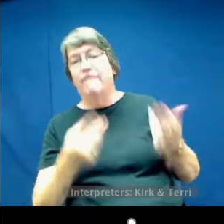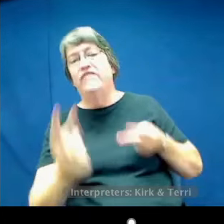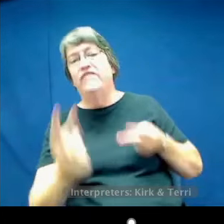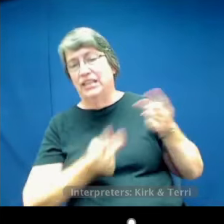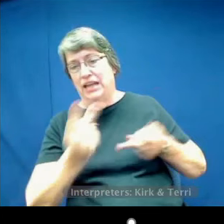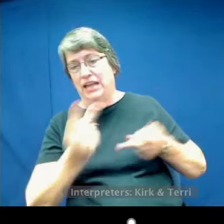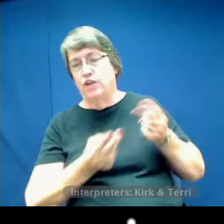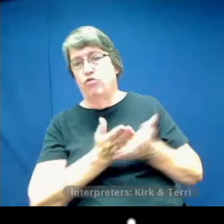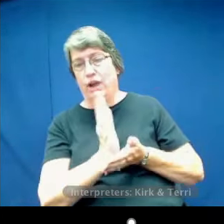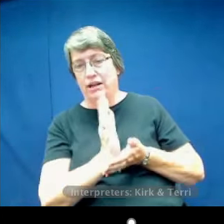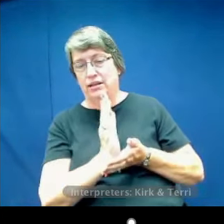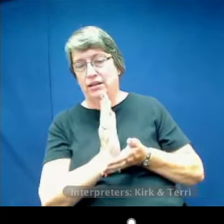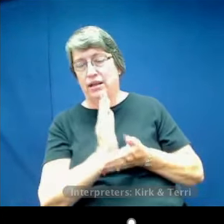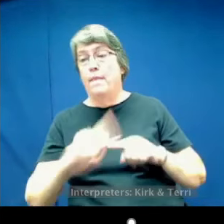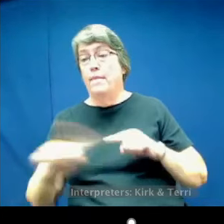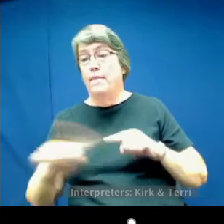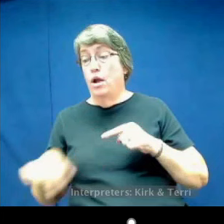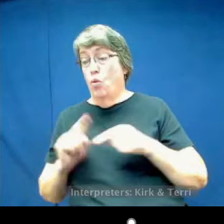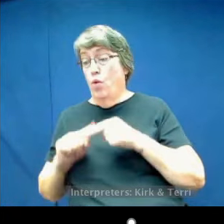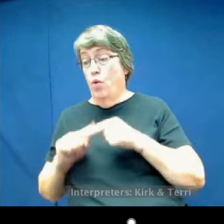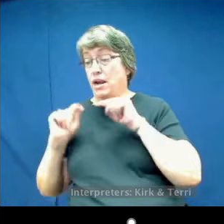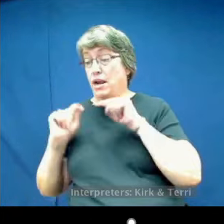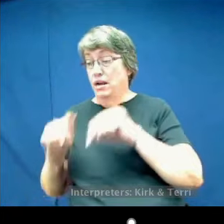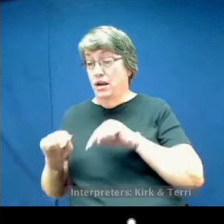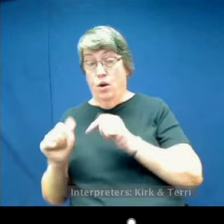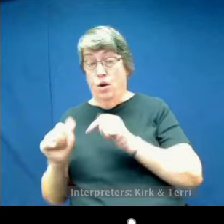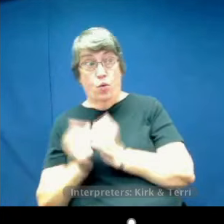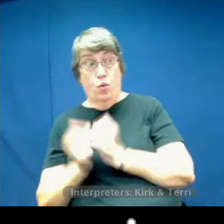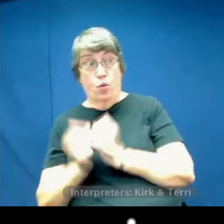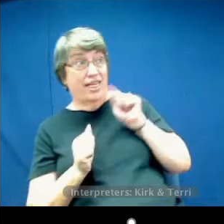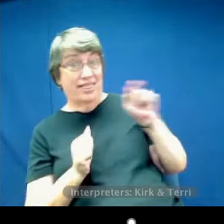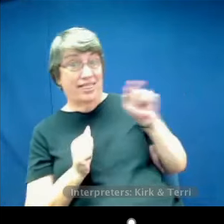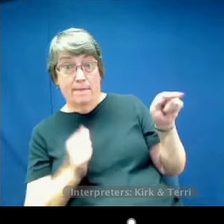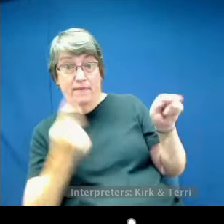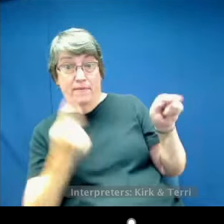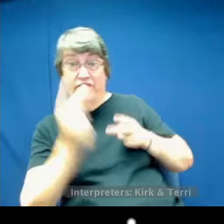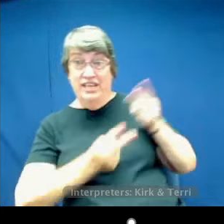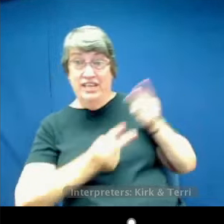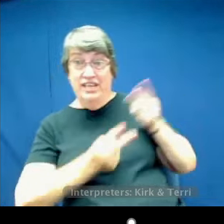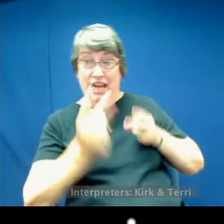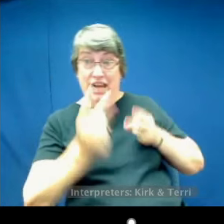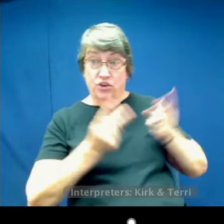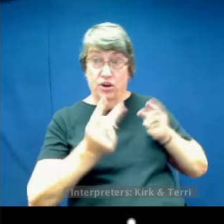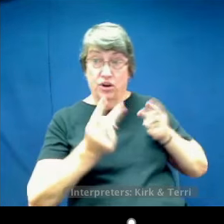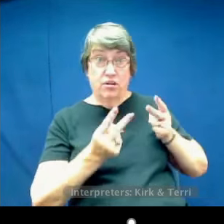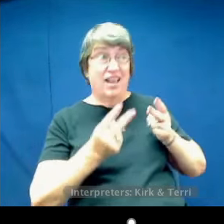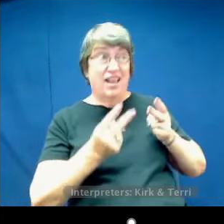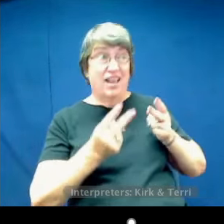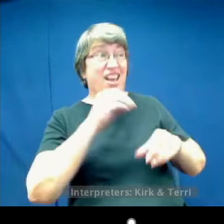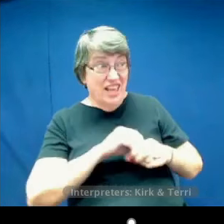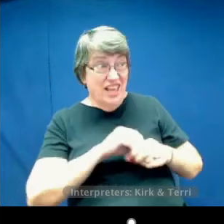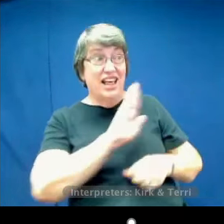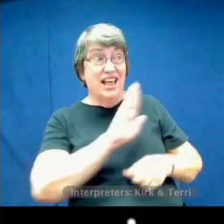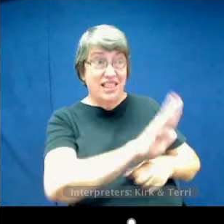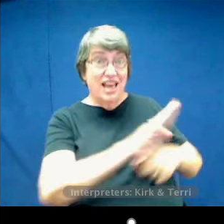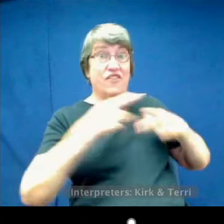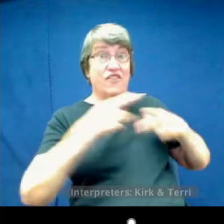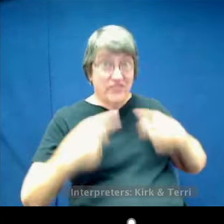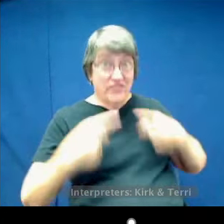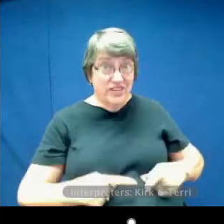But when the child is with that parent who has visitation rights, they're in the custody of that parent, and that parent makes the